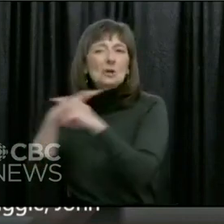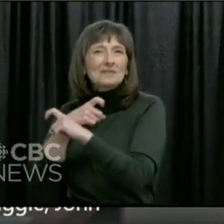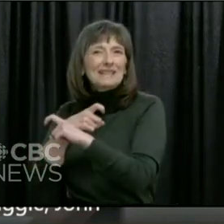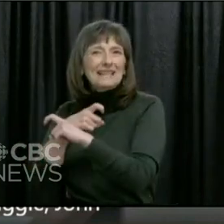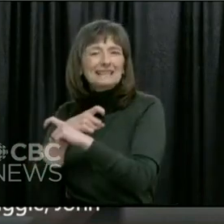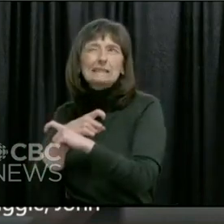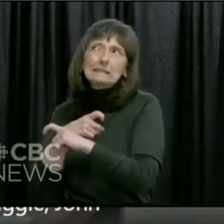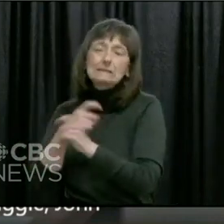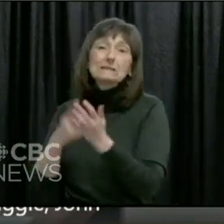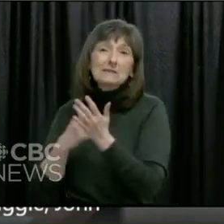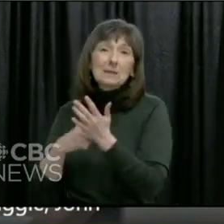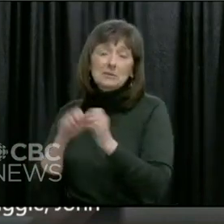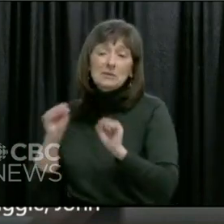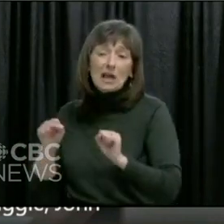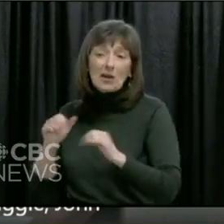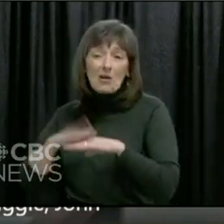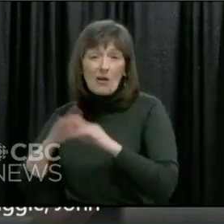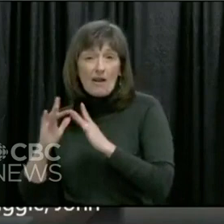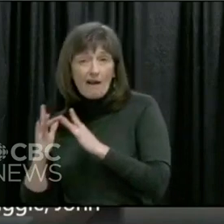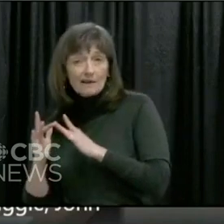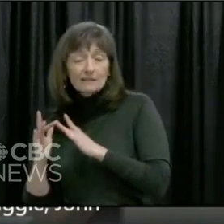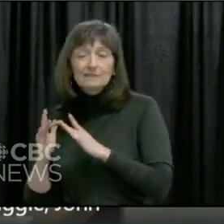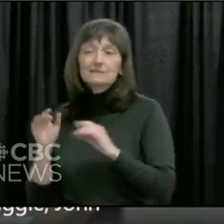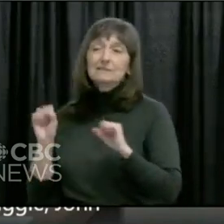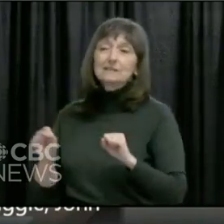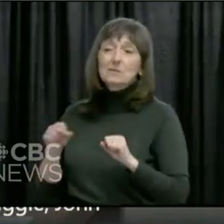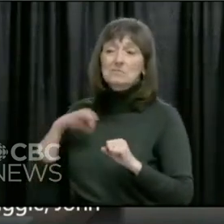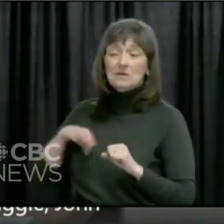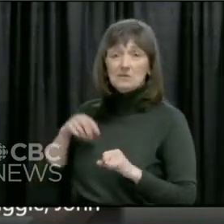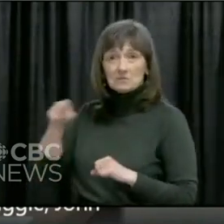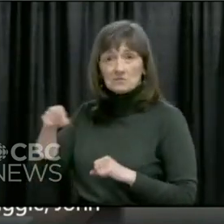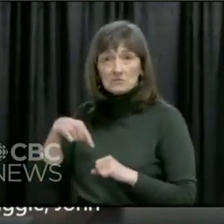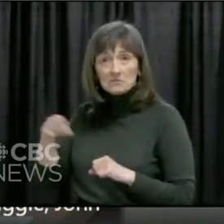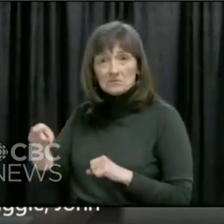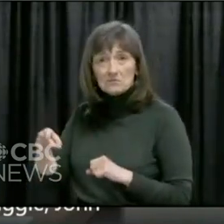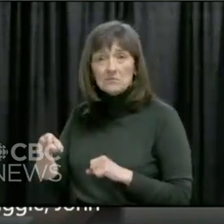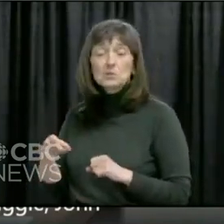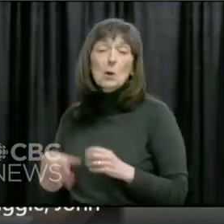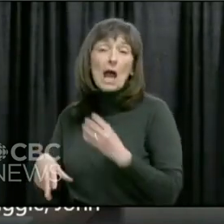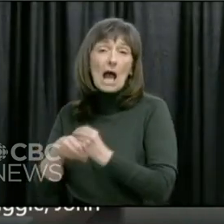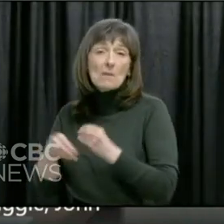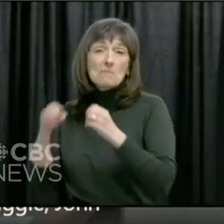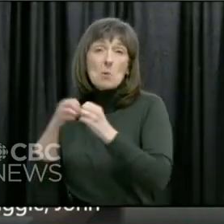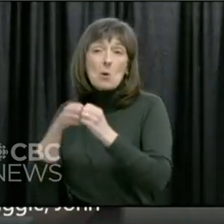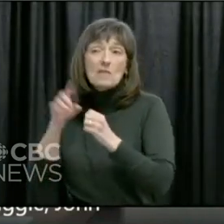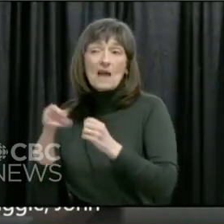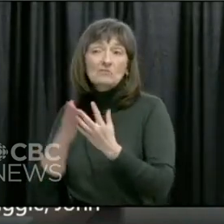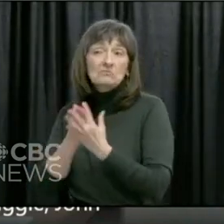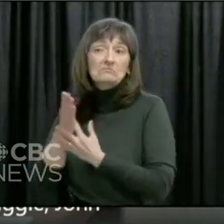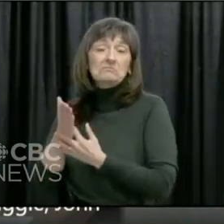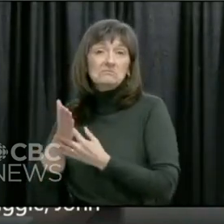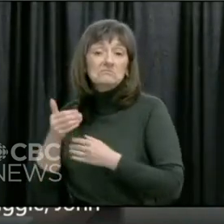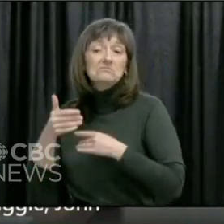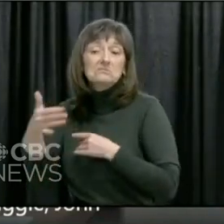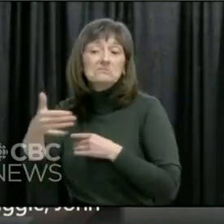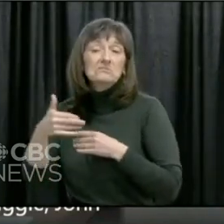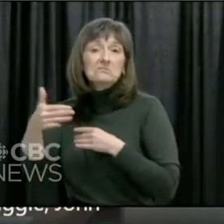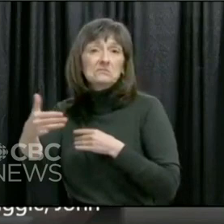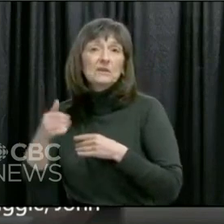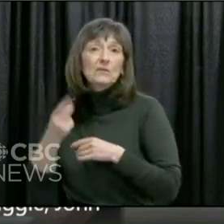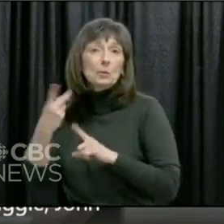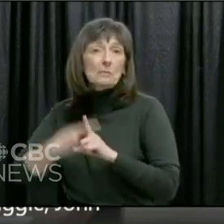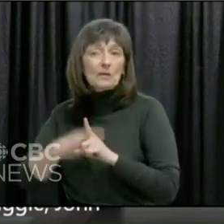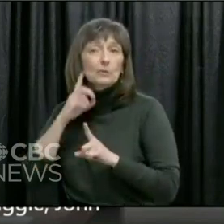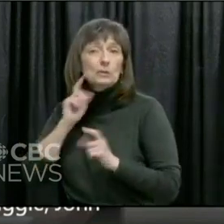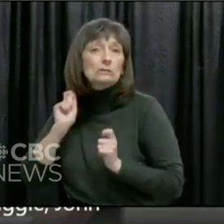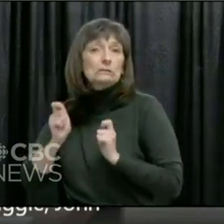done online with benefit to everybody, and we'll be working through that over the coming months as we